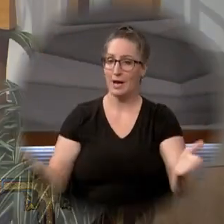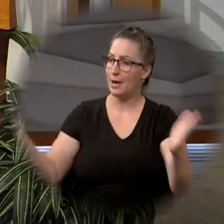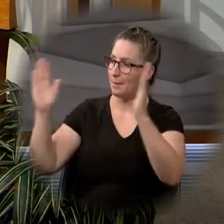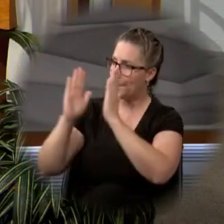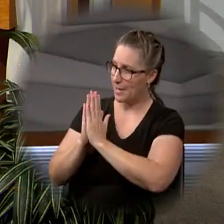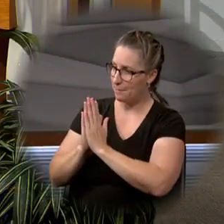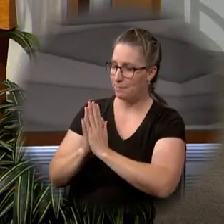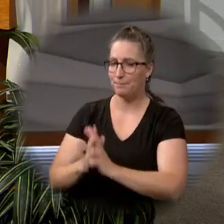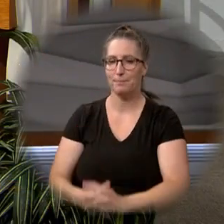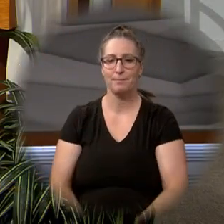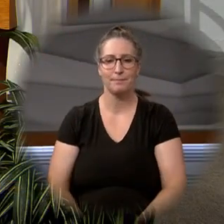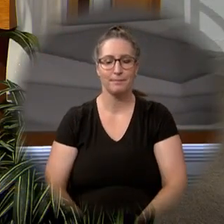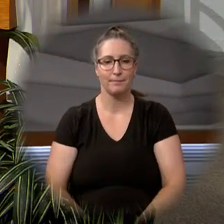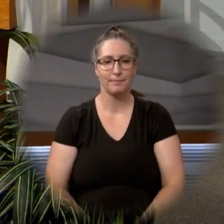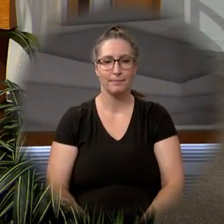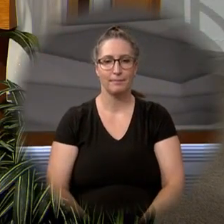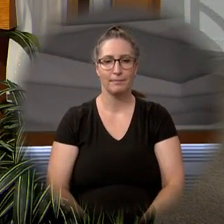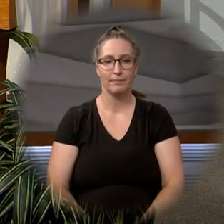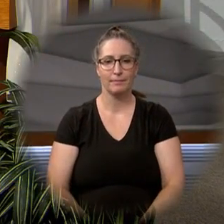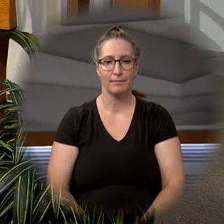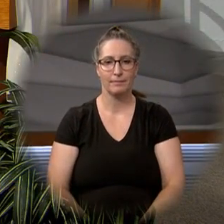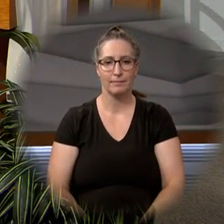ever. Amen.